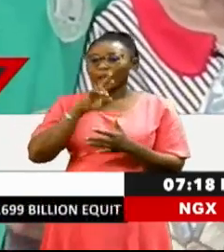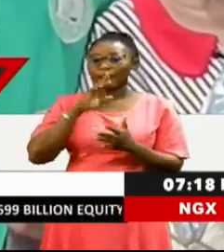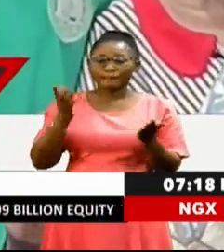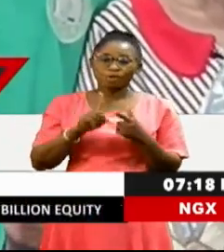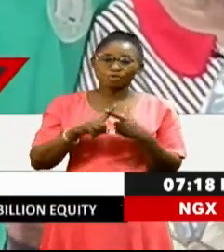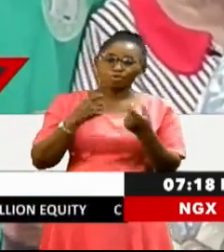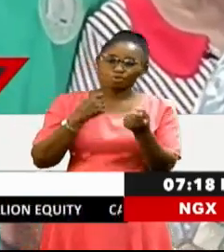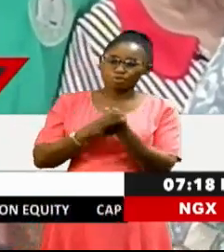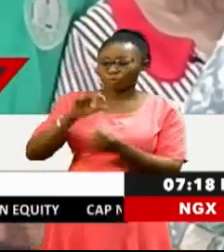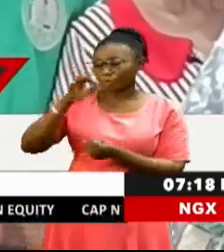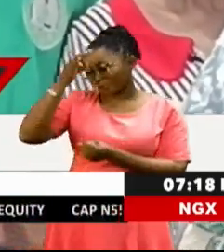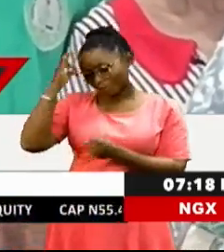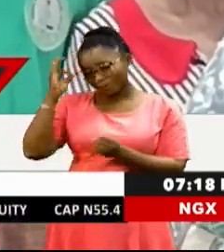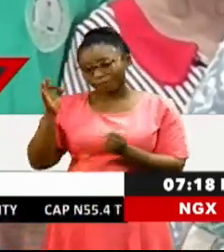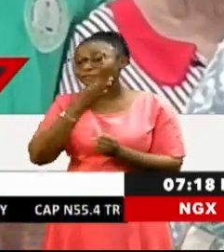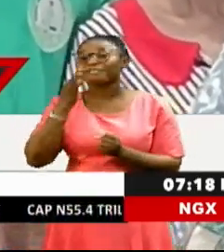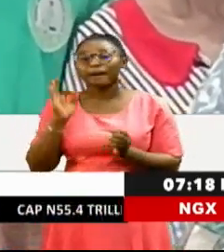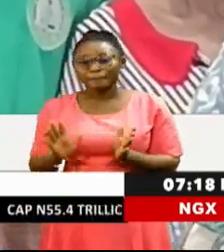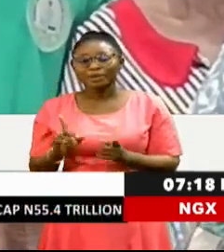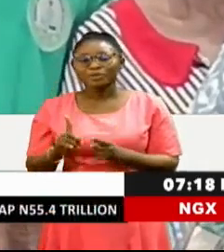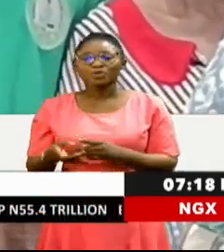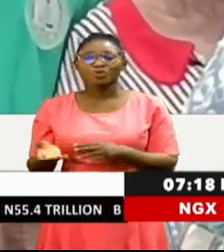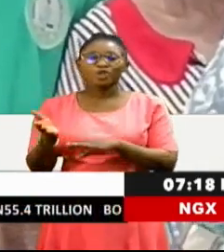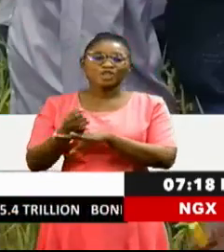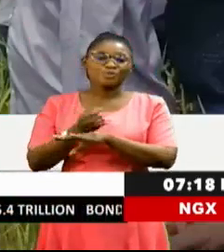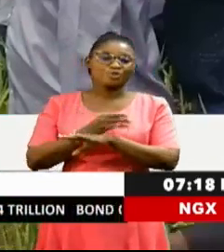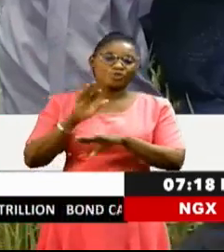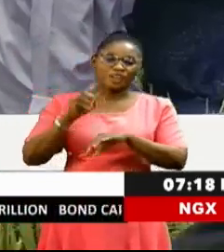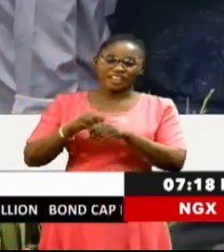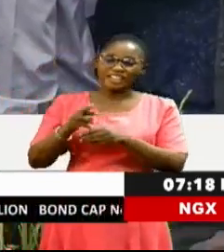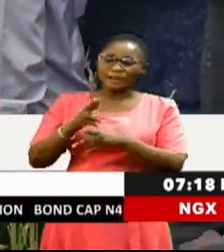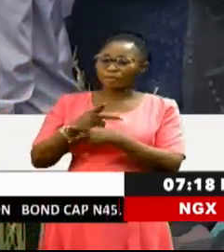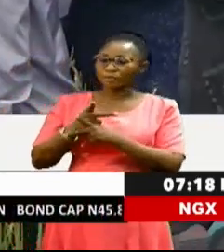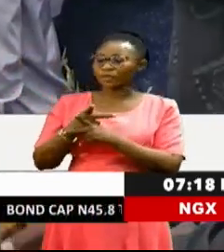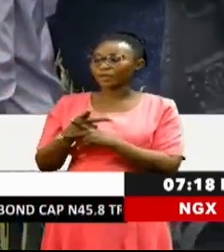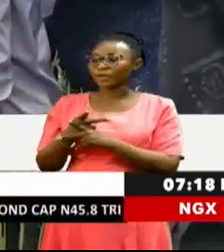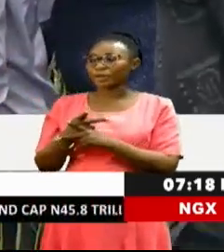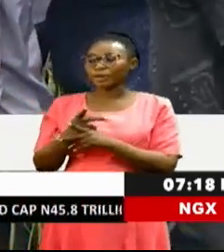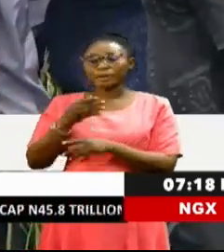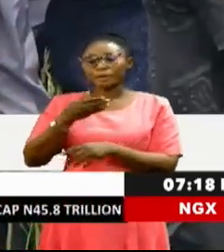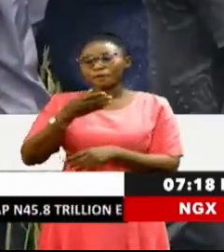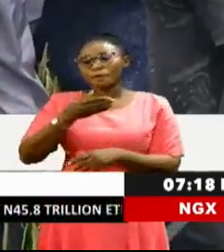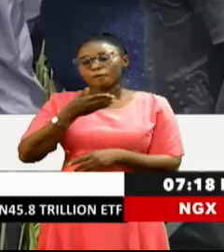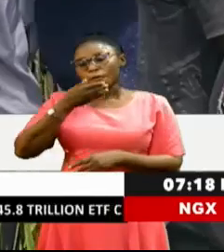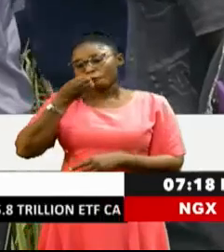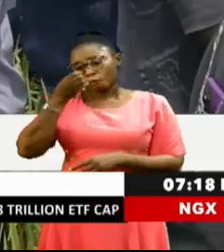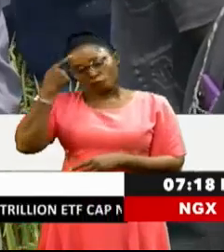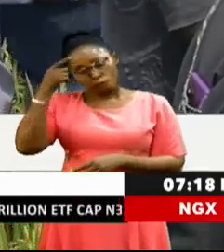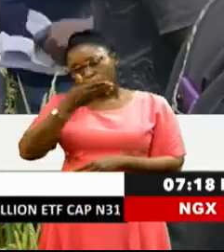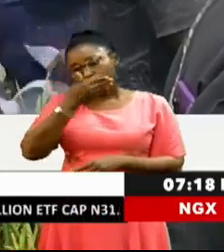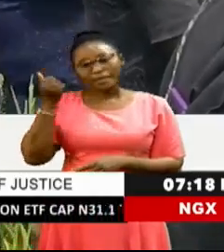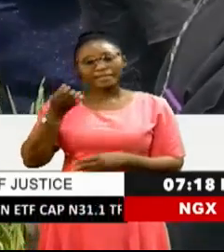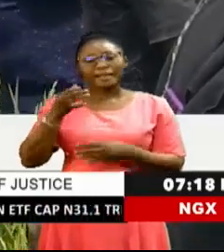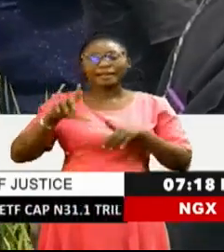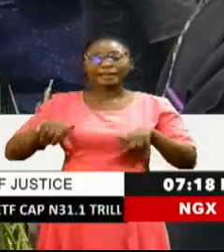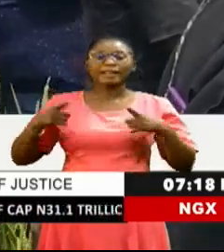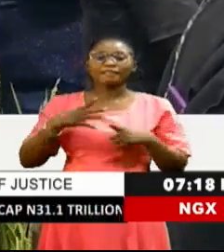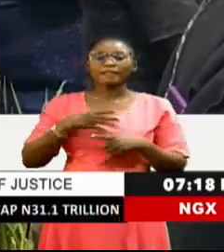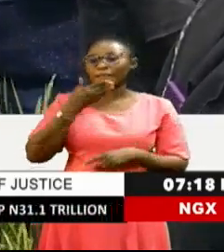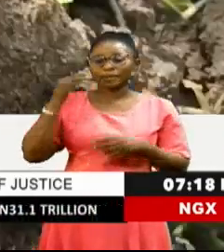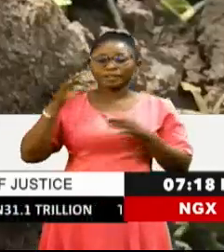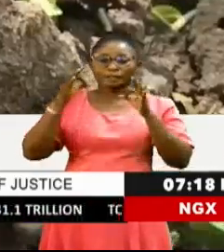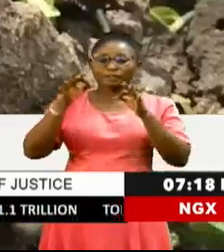farmers to really improve in their production. Right to food for better life and a better future is the theme for